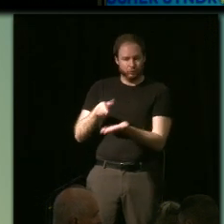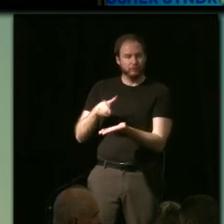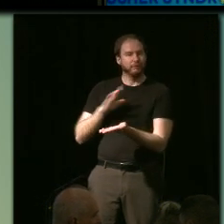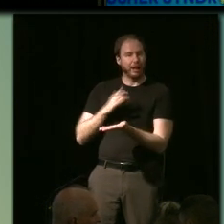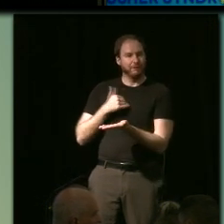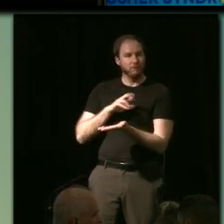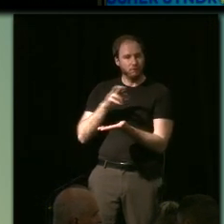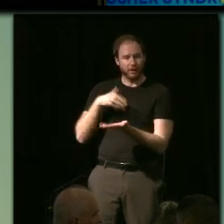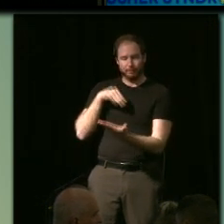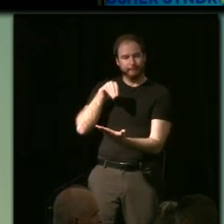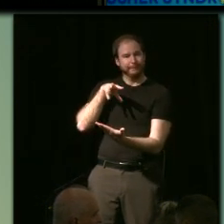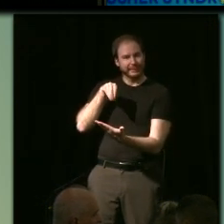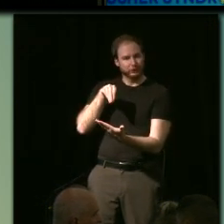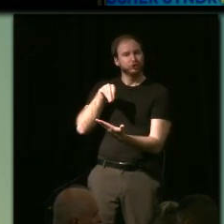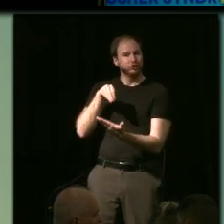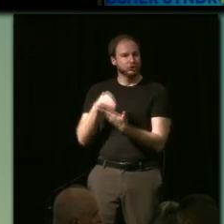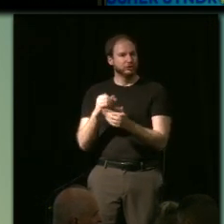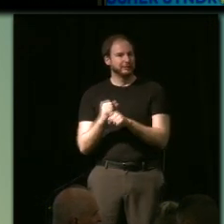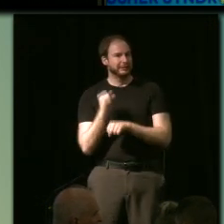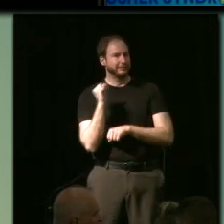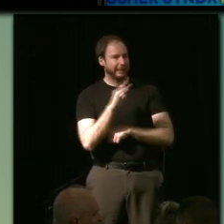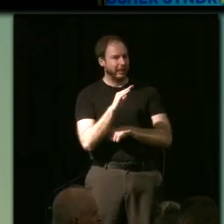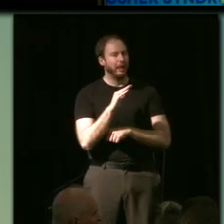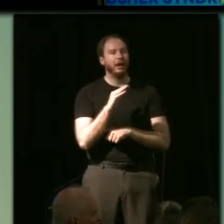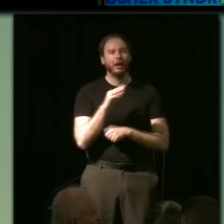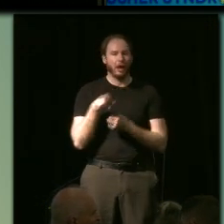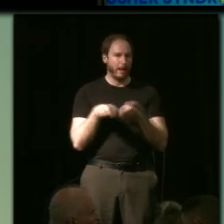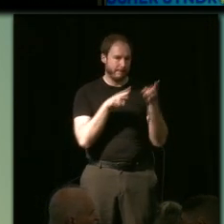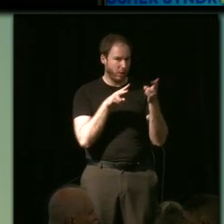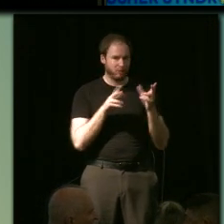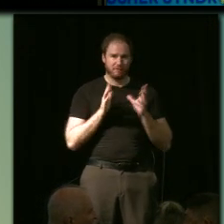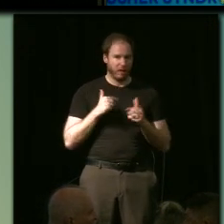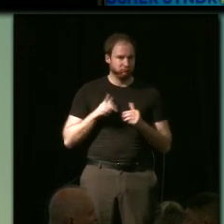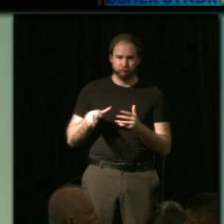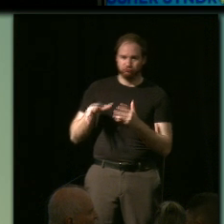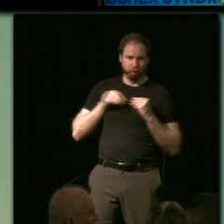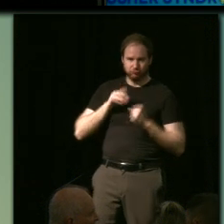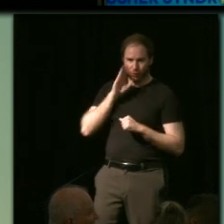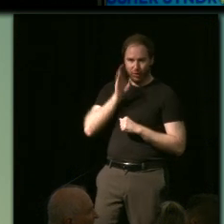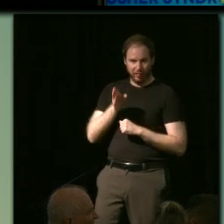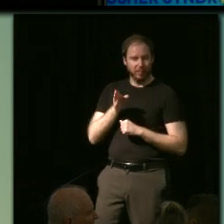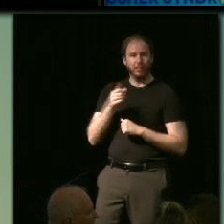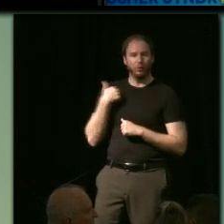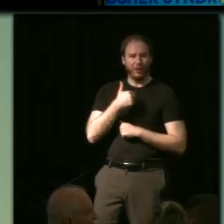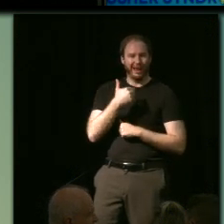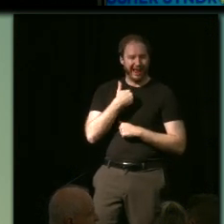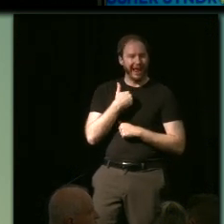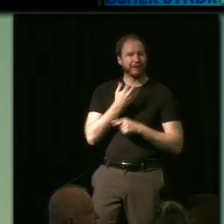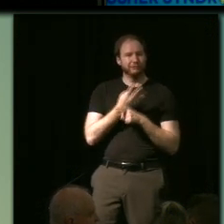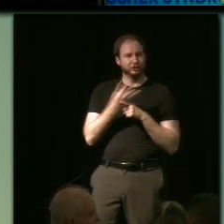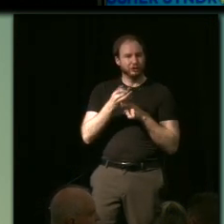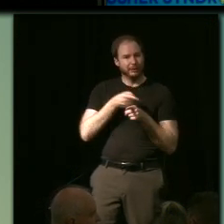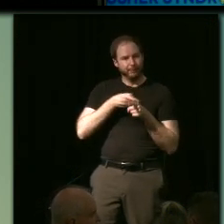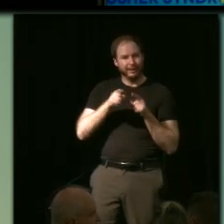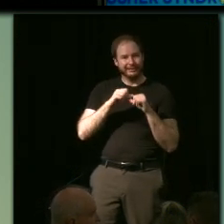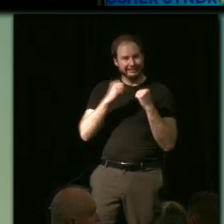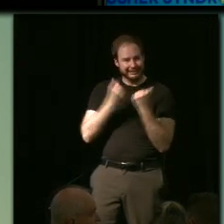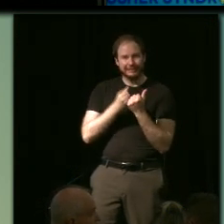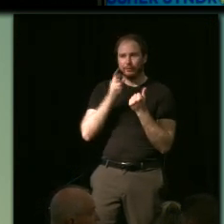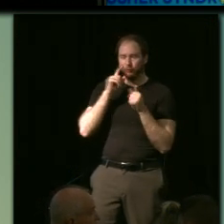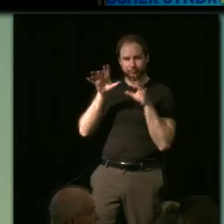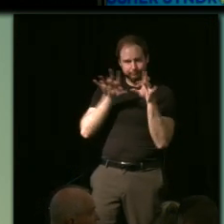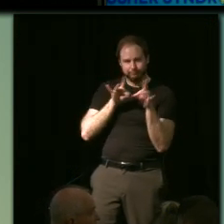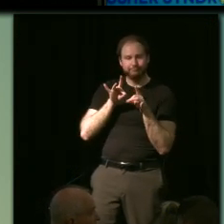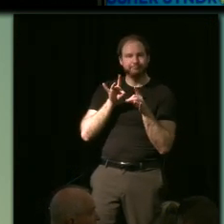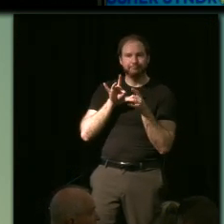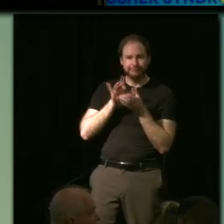and they even just take a picture with their phone and send it to us. Whatever, we can take it. We have a genetics team that curates that data and makes it